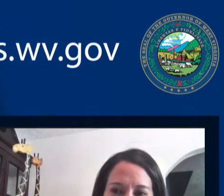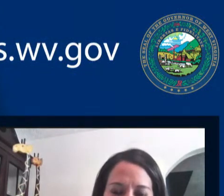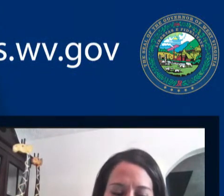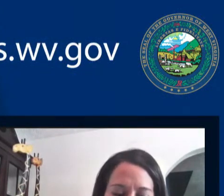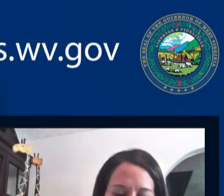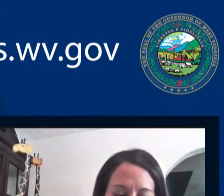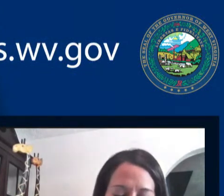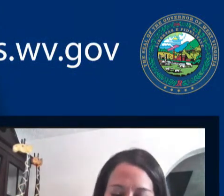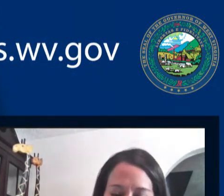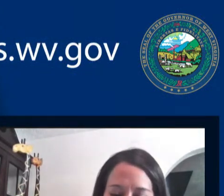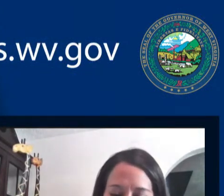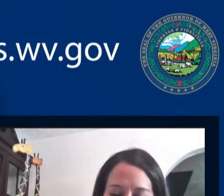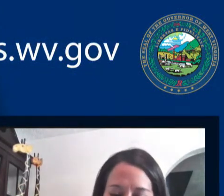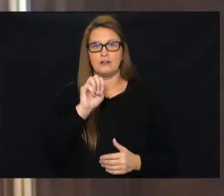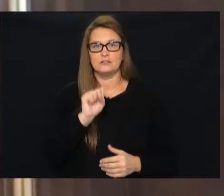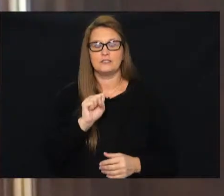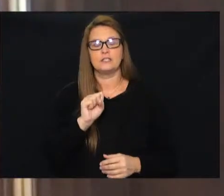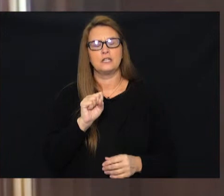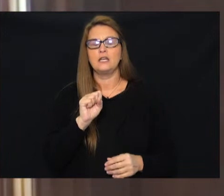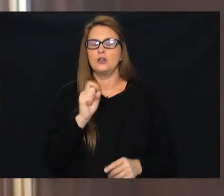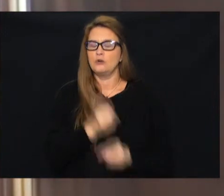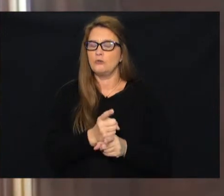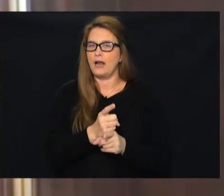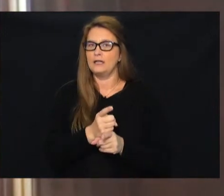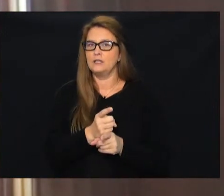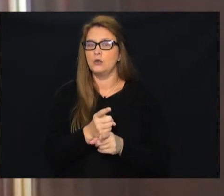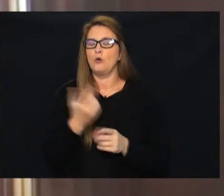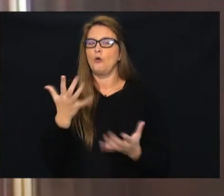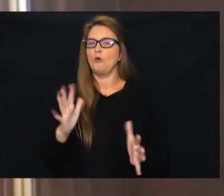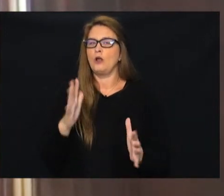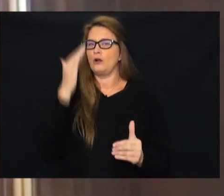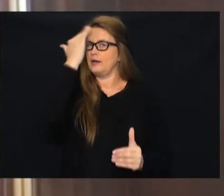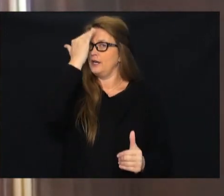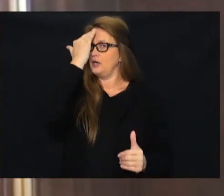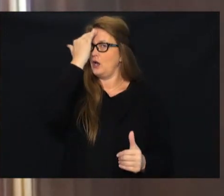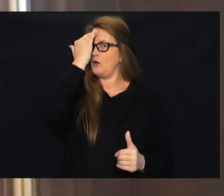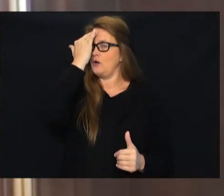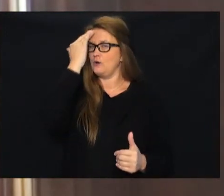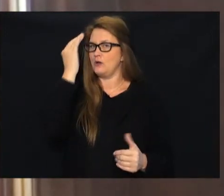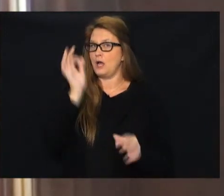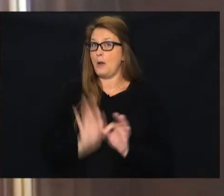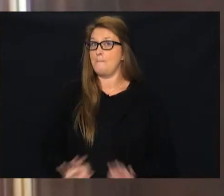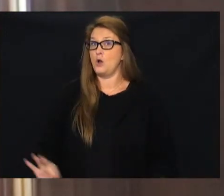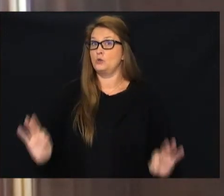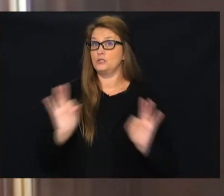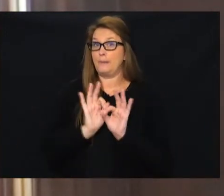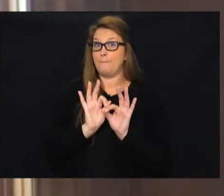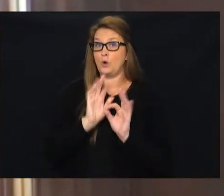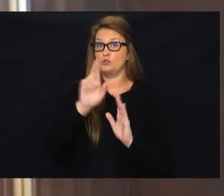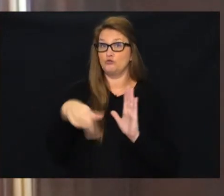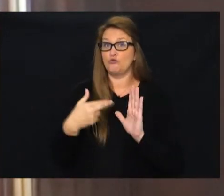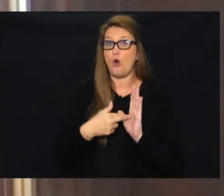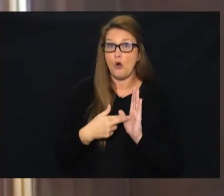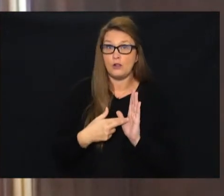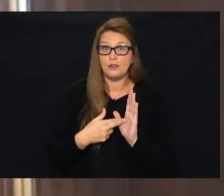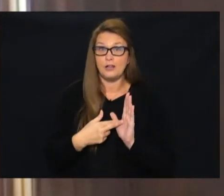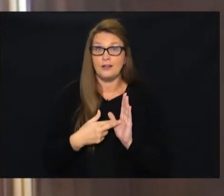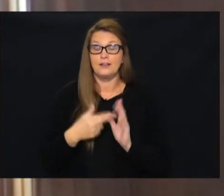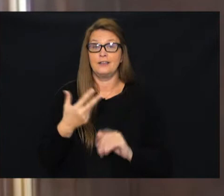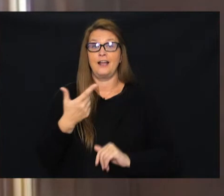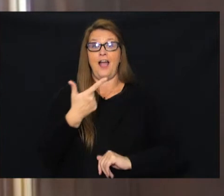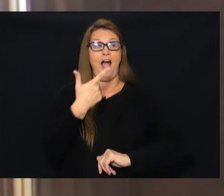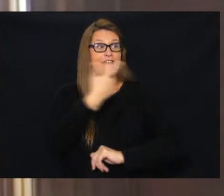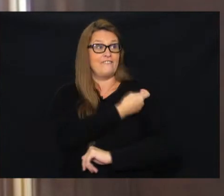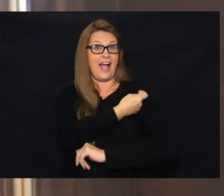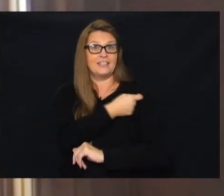Thank you, Charles. Thank you, Governor. So, Charles, we know that the most important role of